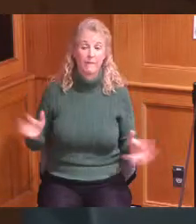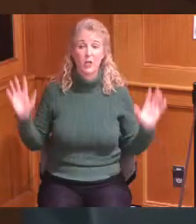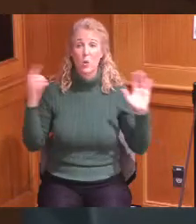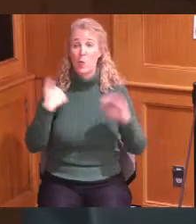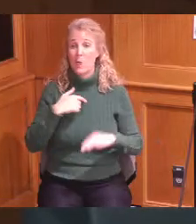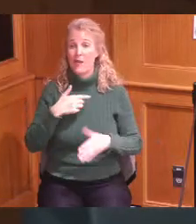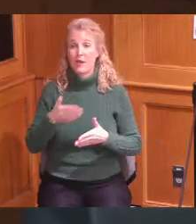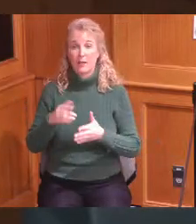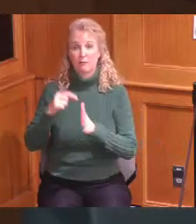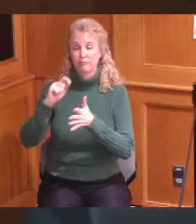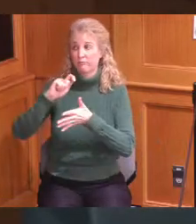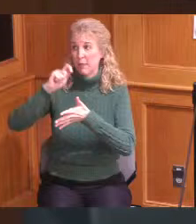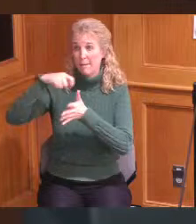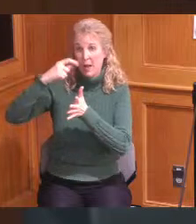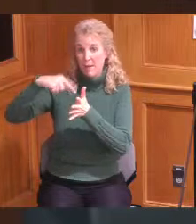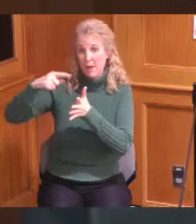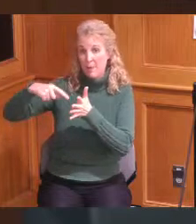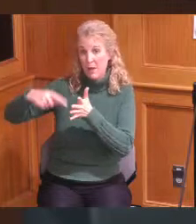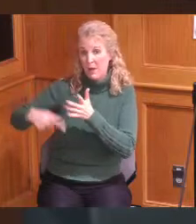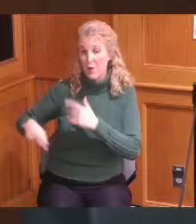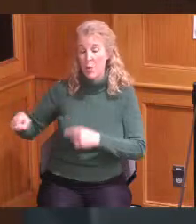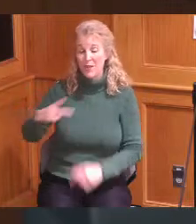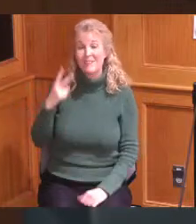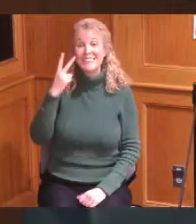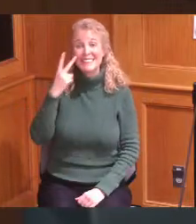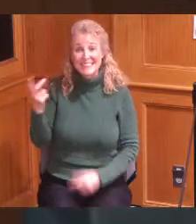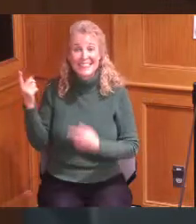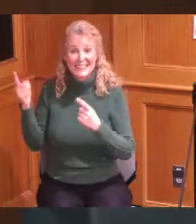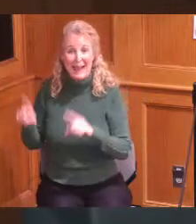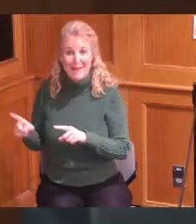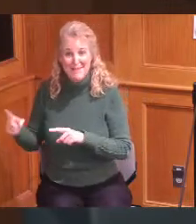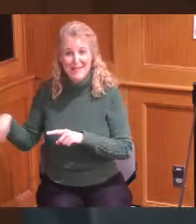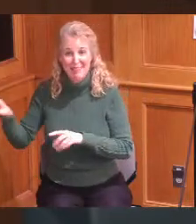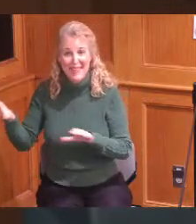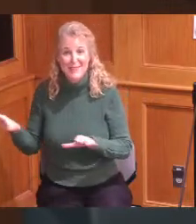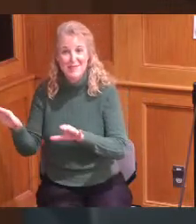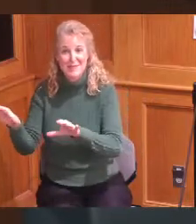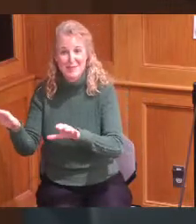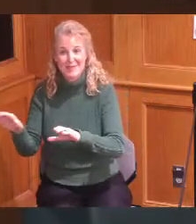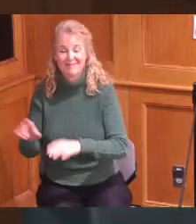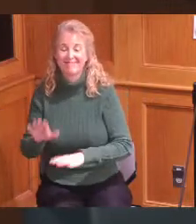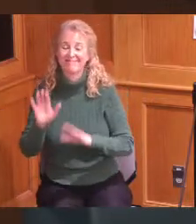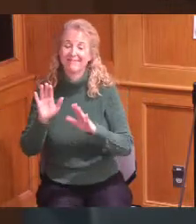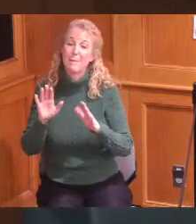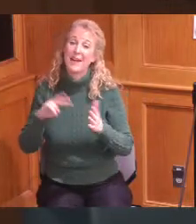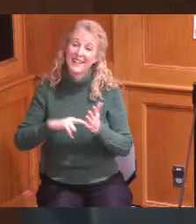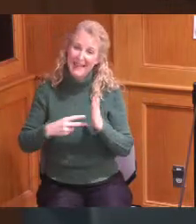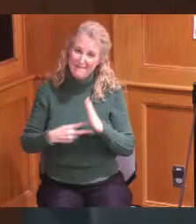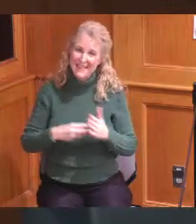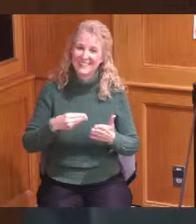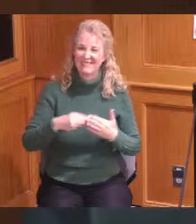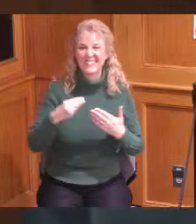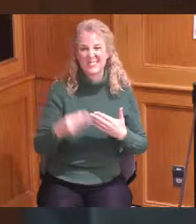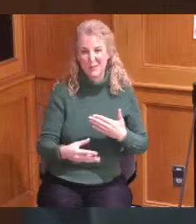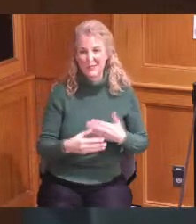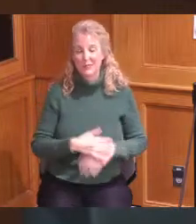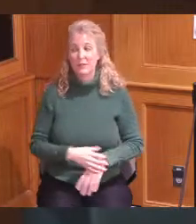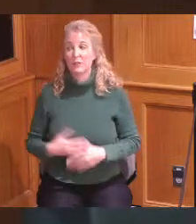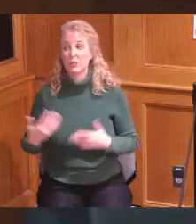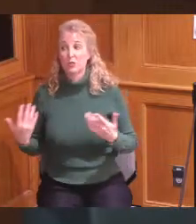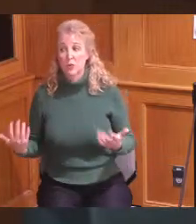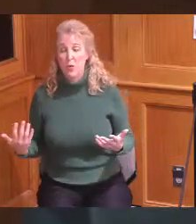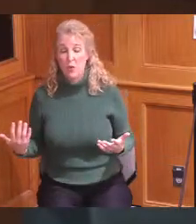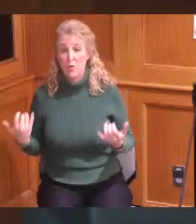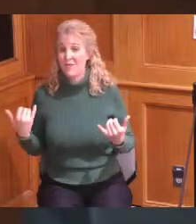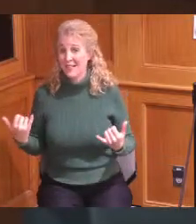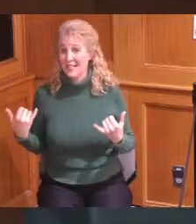We asked for all that. We've seen it. We've seen them deliver that. And of course, that's costing money now. So we have come